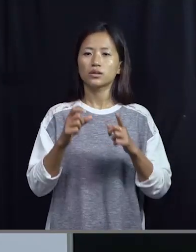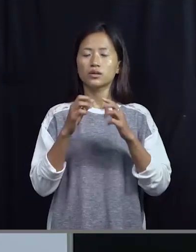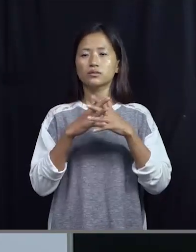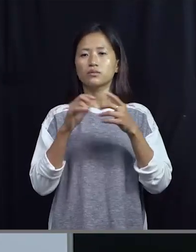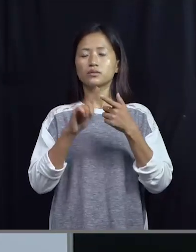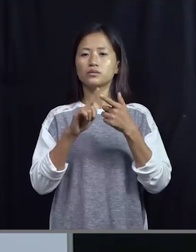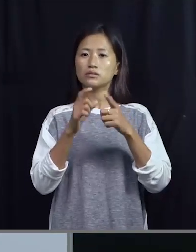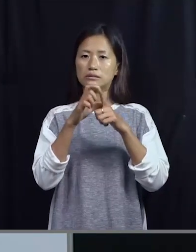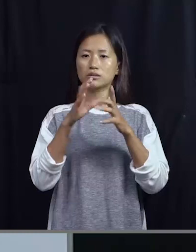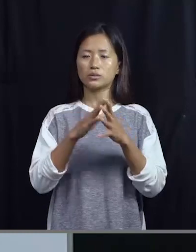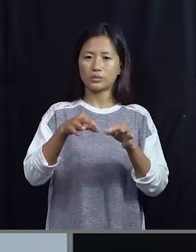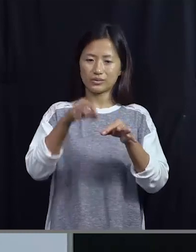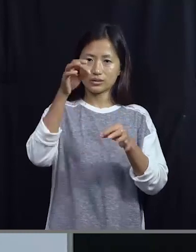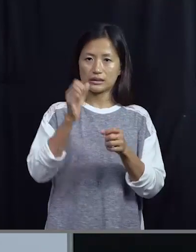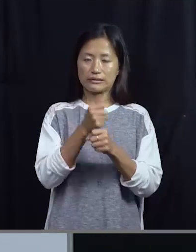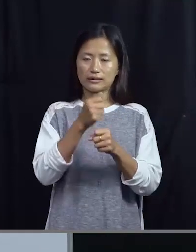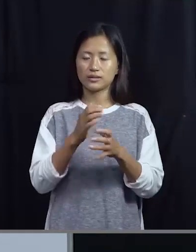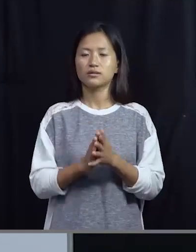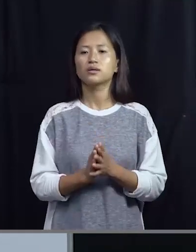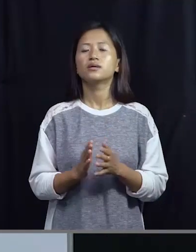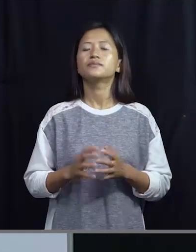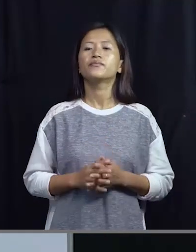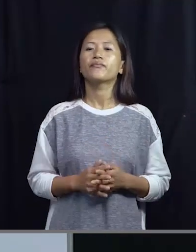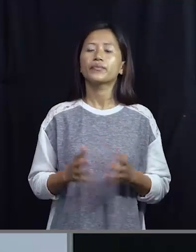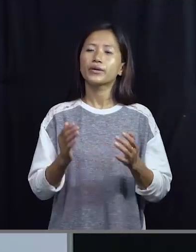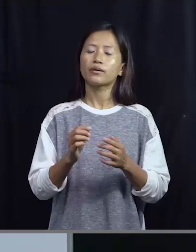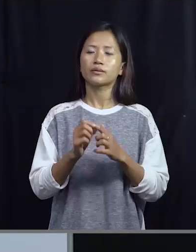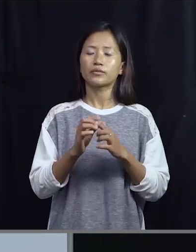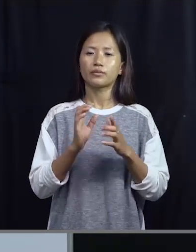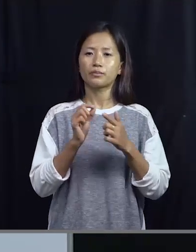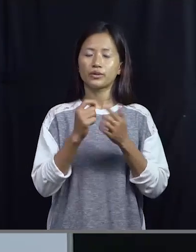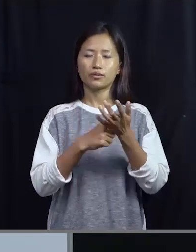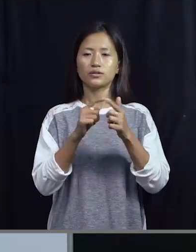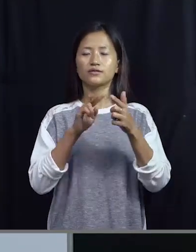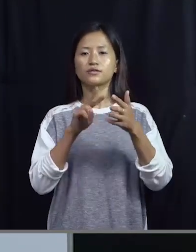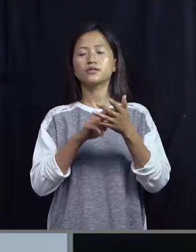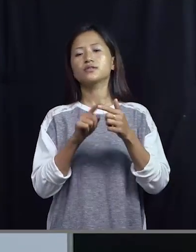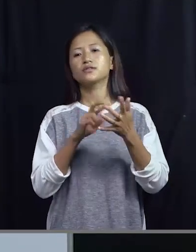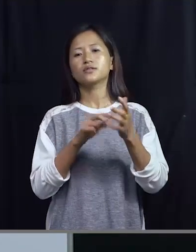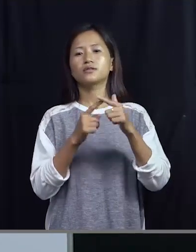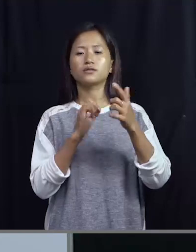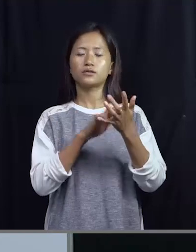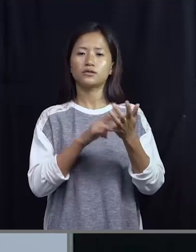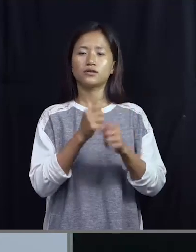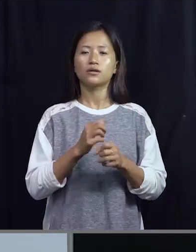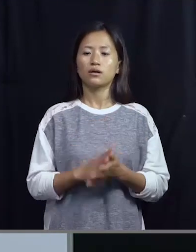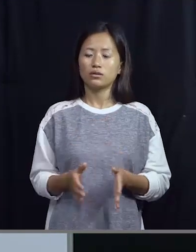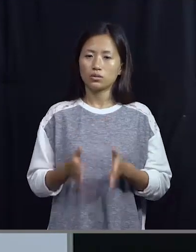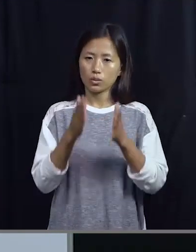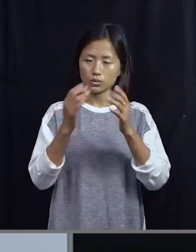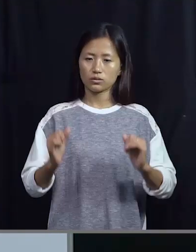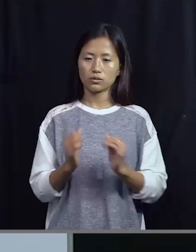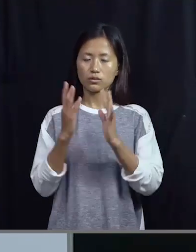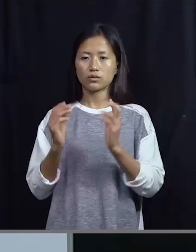India. Remember that. That is used for controlling weeds and preventing the weeds from growing along with the crops. Remember that.